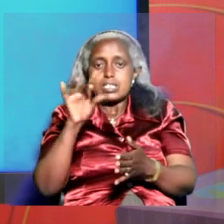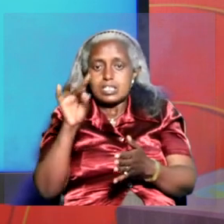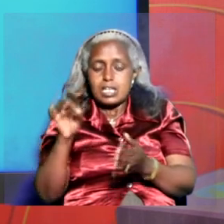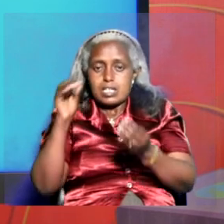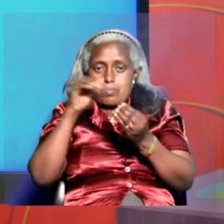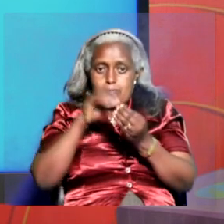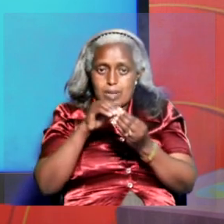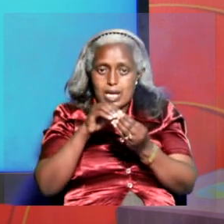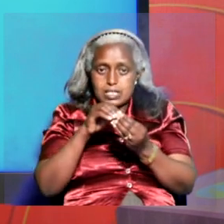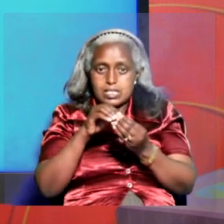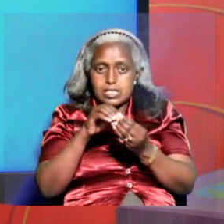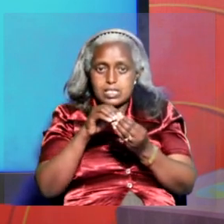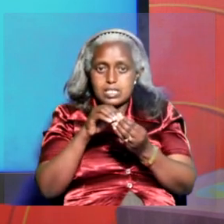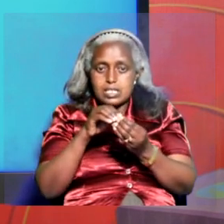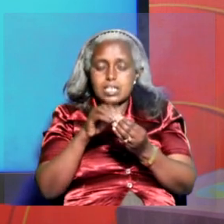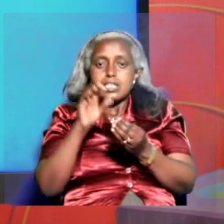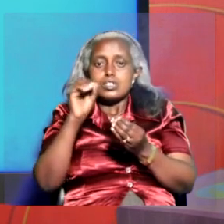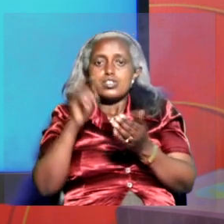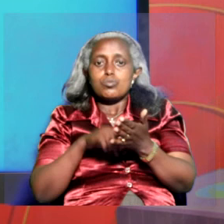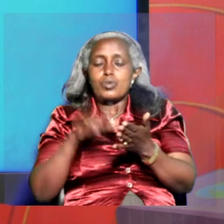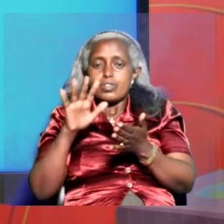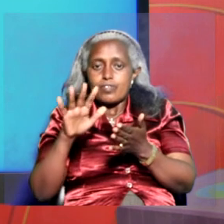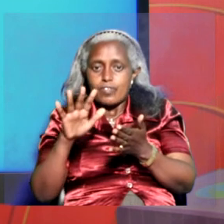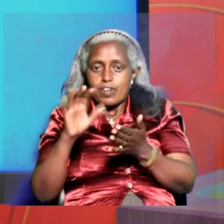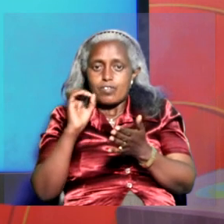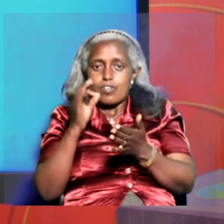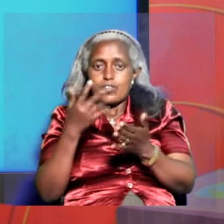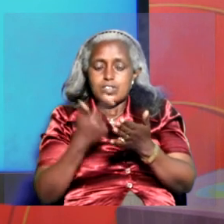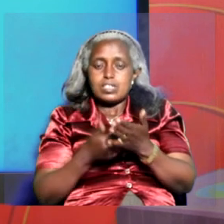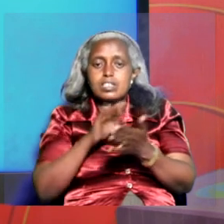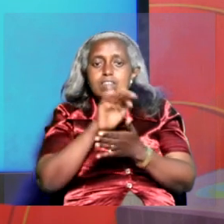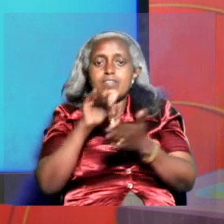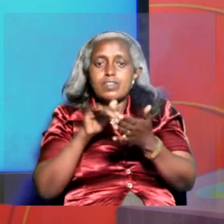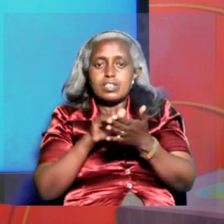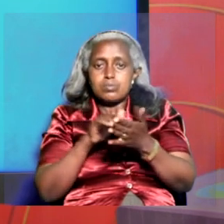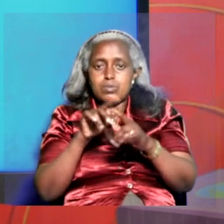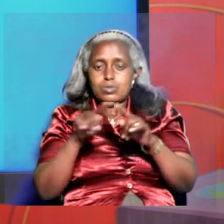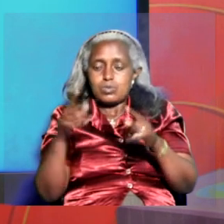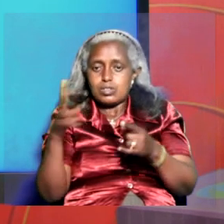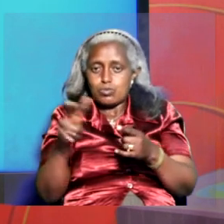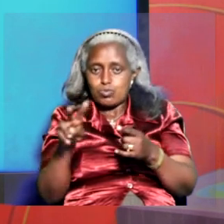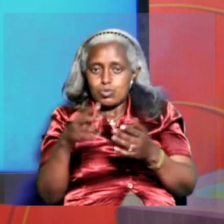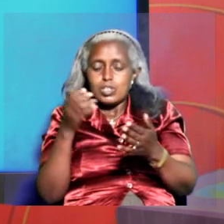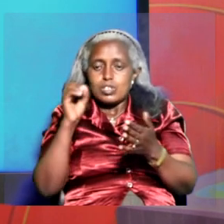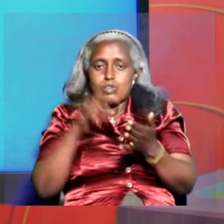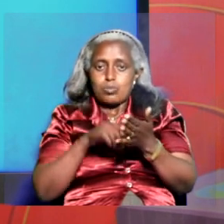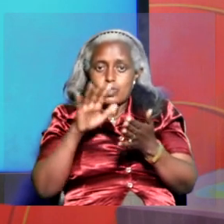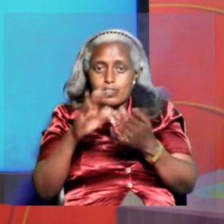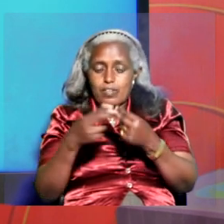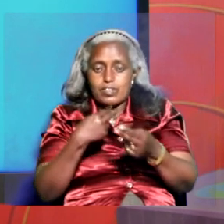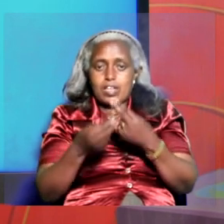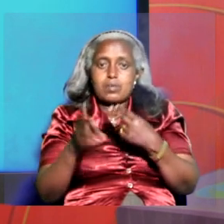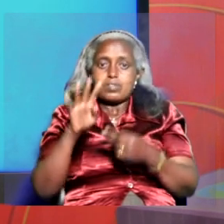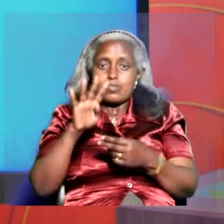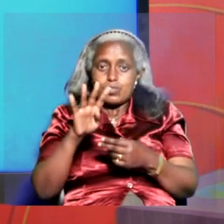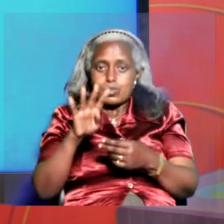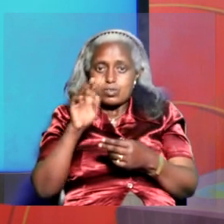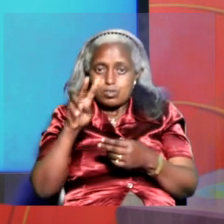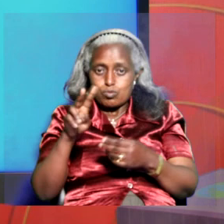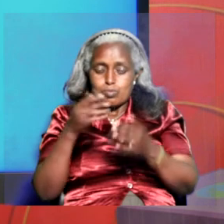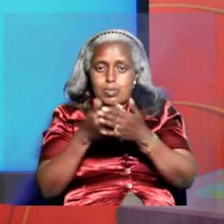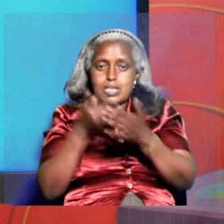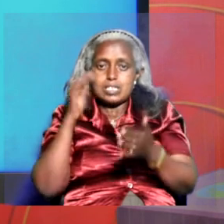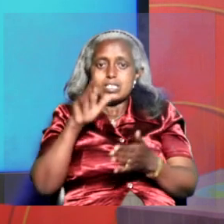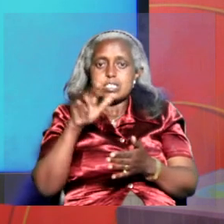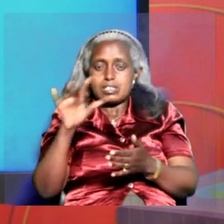38 plus, it is 0.5 of the difference between the two. 0.5 times 42 minus